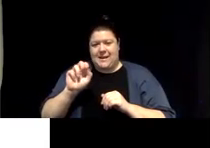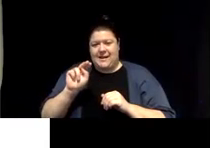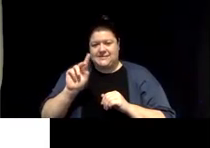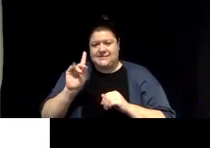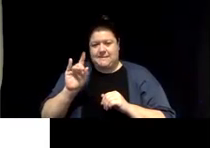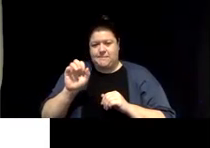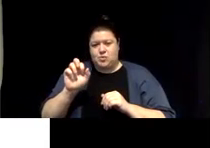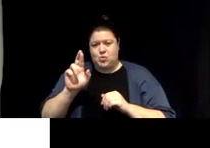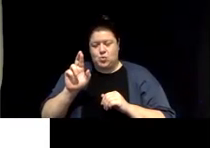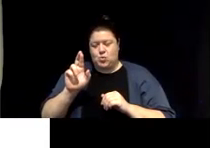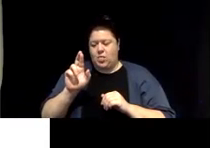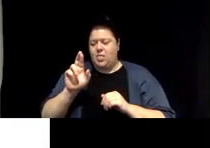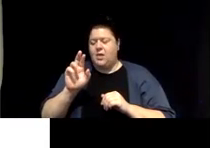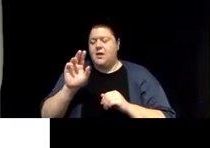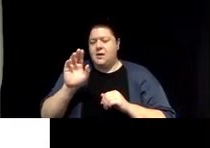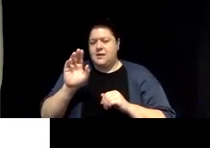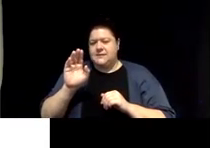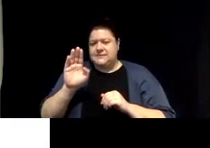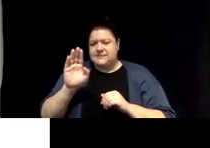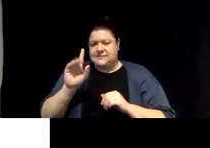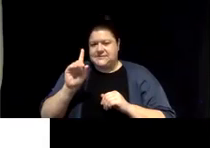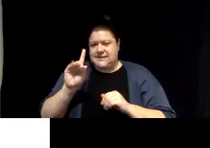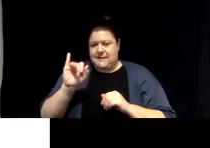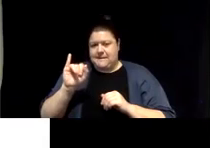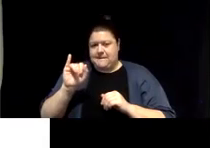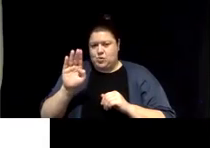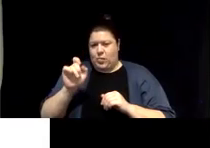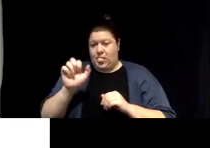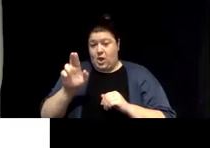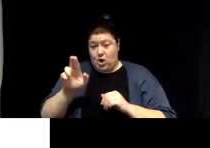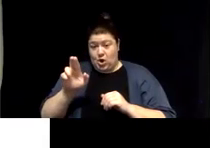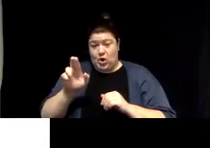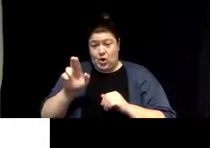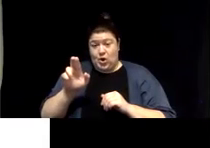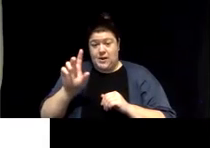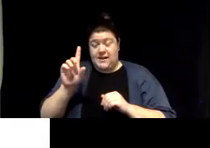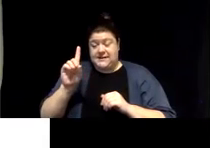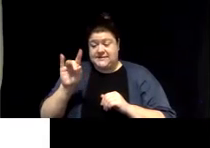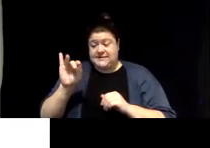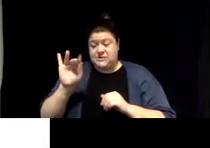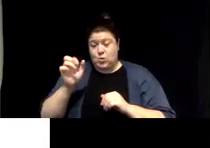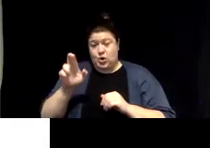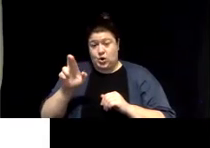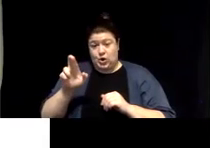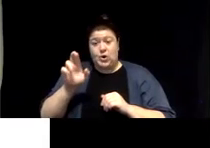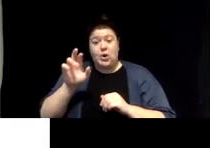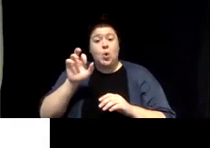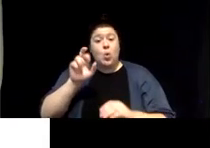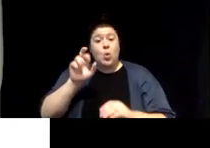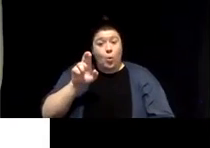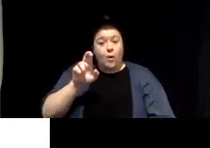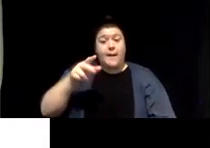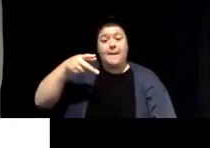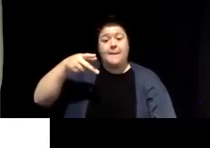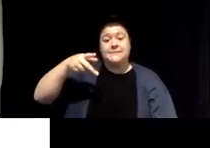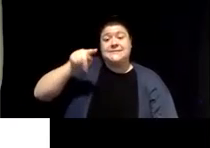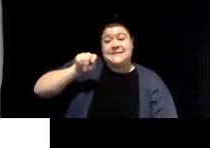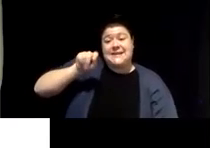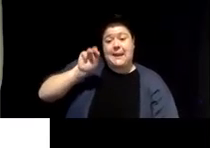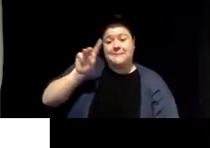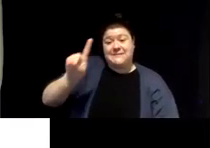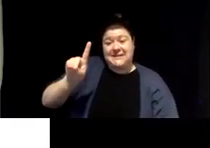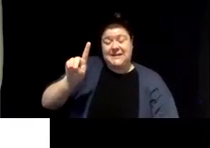temporomandibular disorder, or TMD. This is where people sometimes have locked